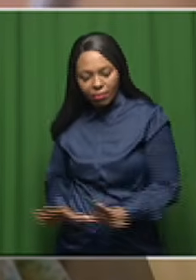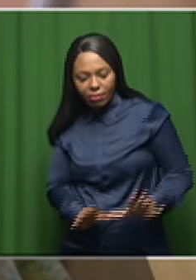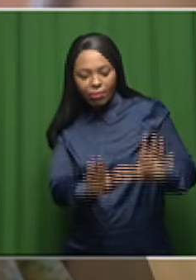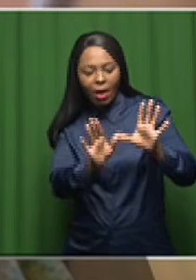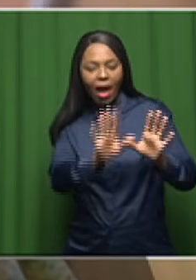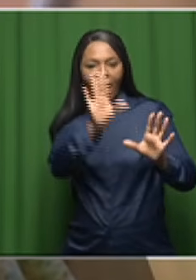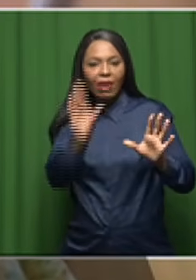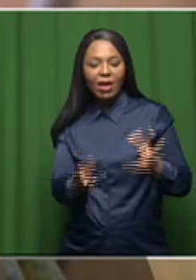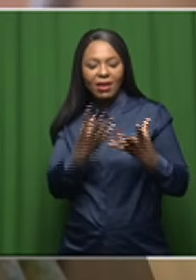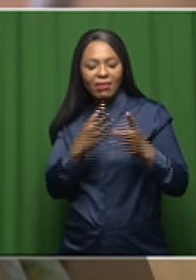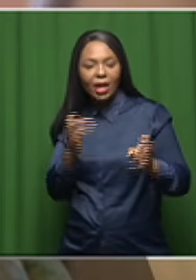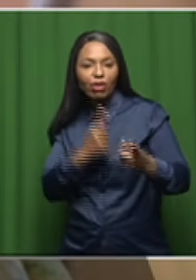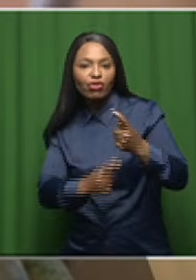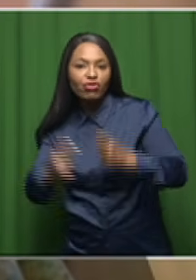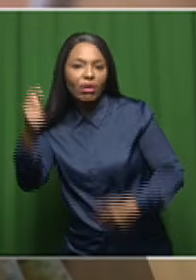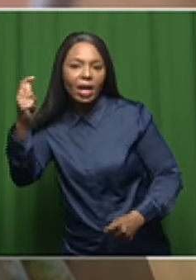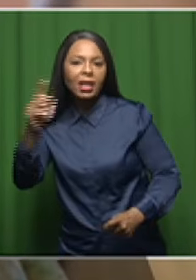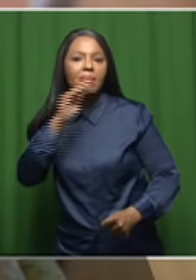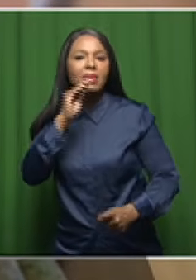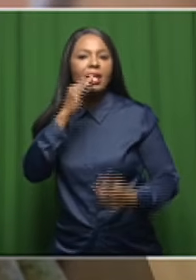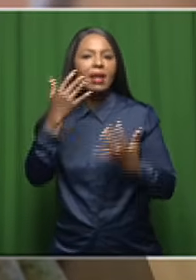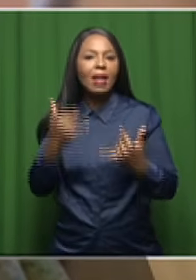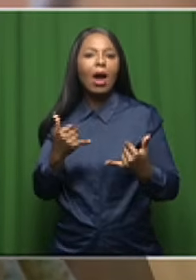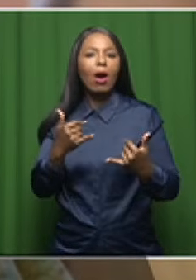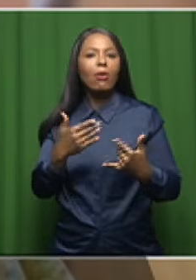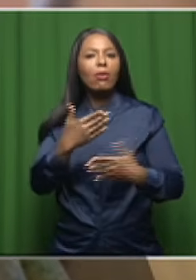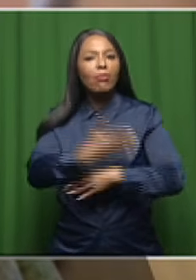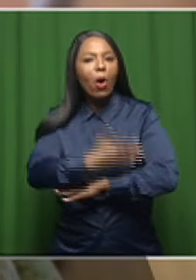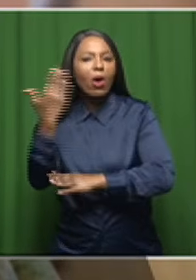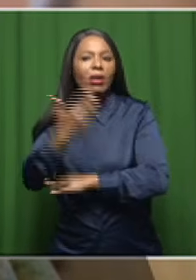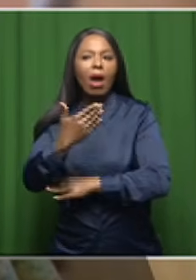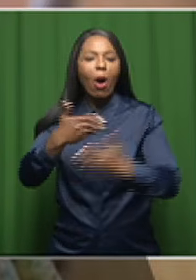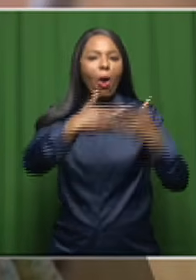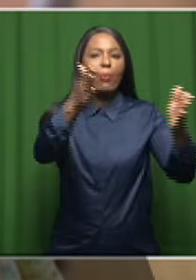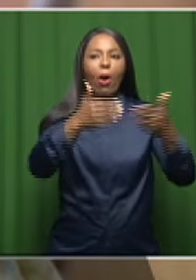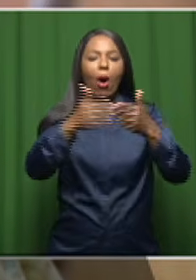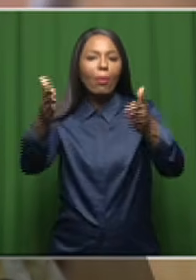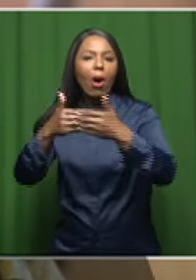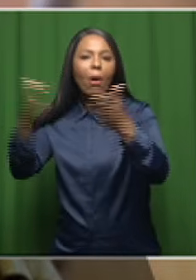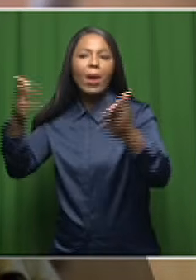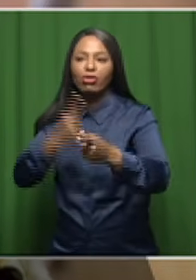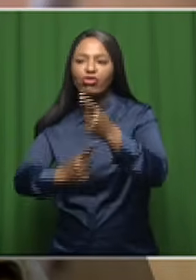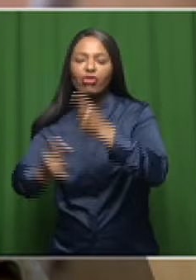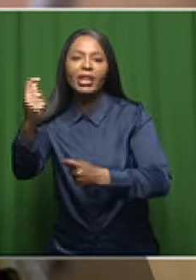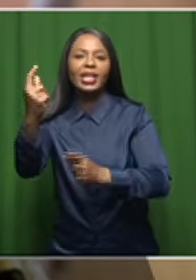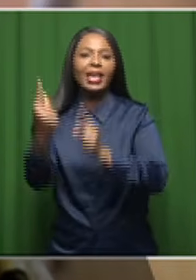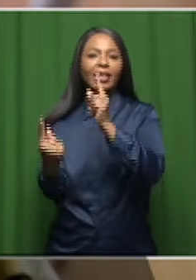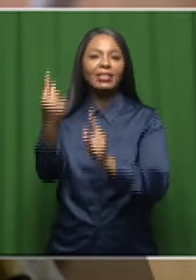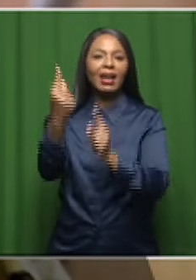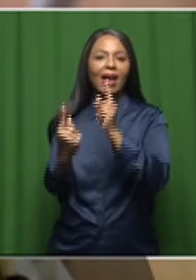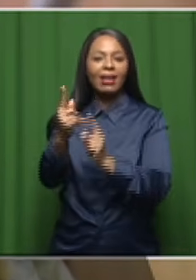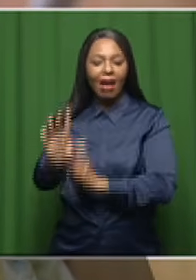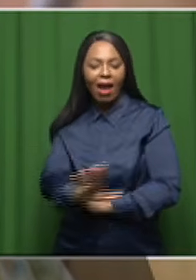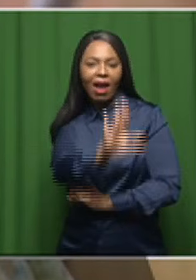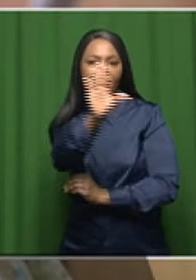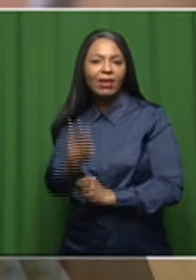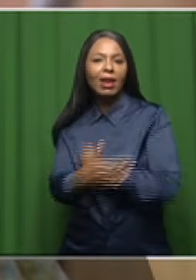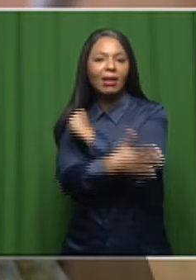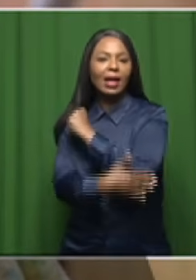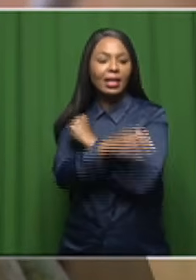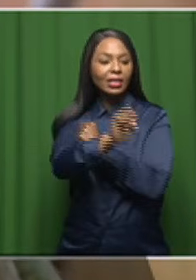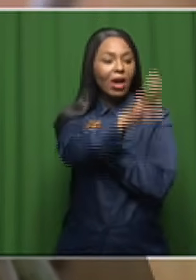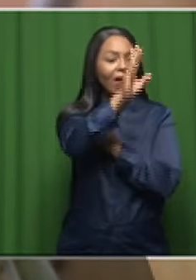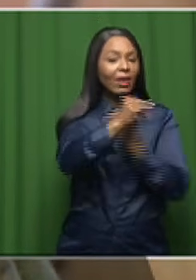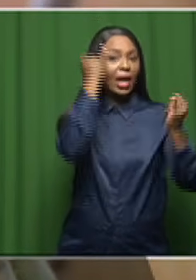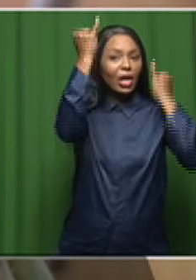Trade means the borders are open. Let's trade with each other. Let's sell these products. Let the South African innovator have the reach of